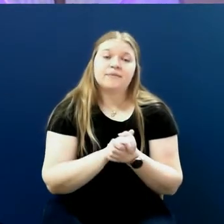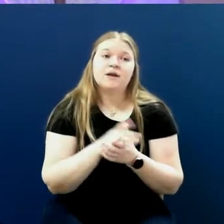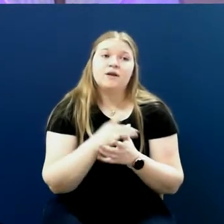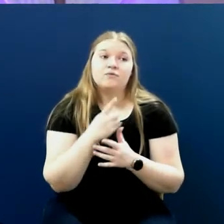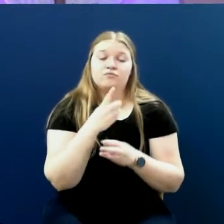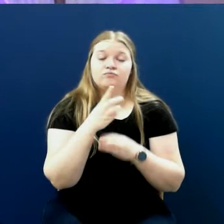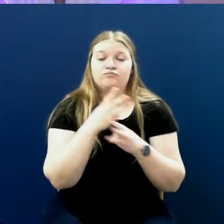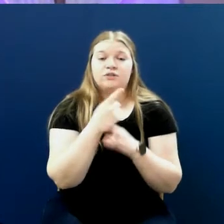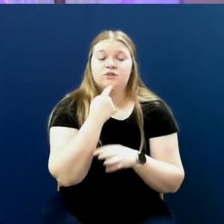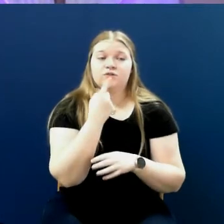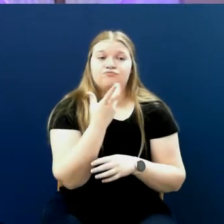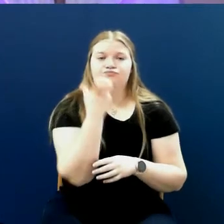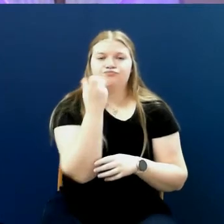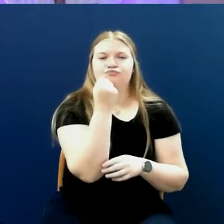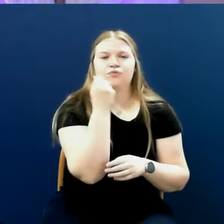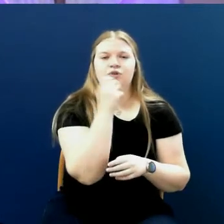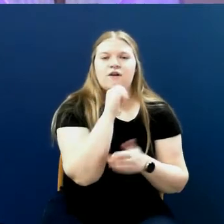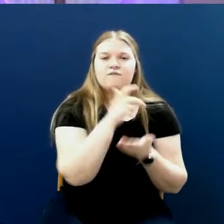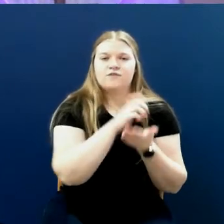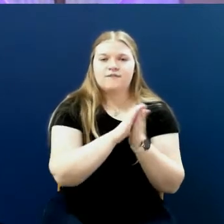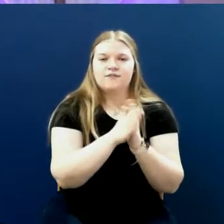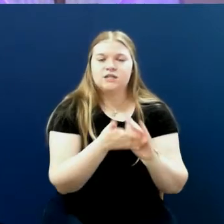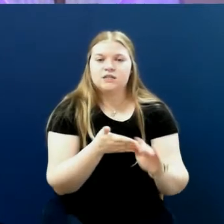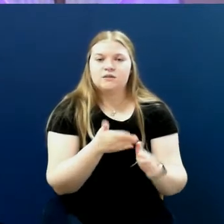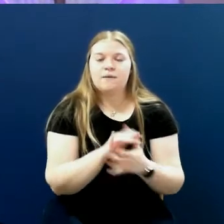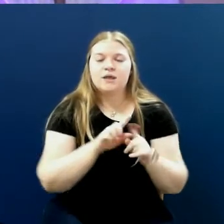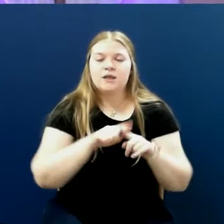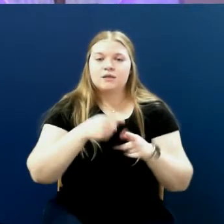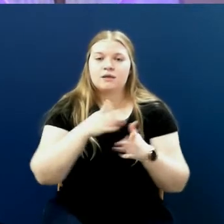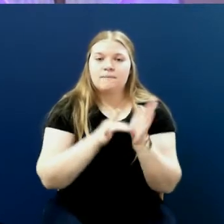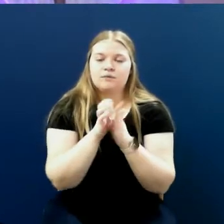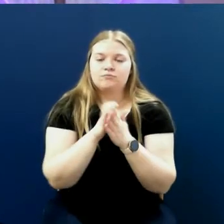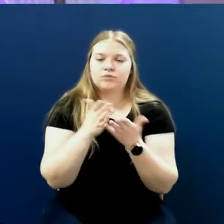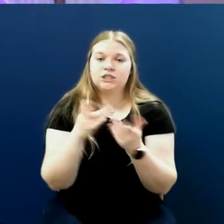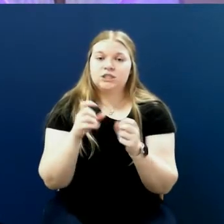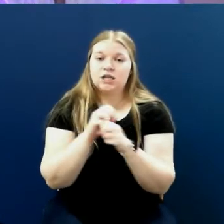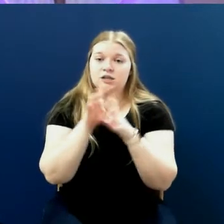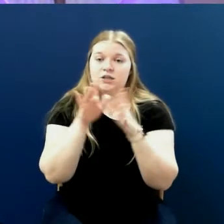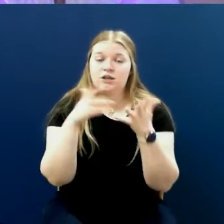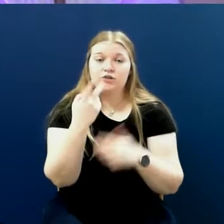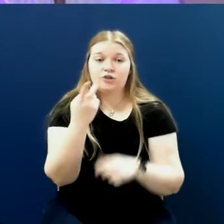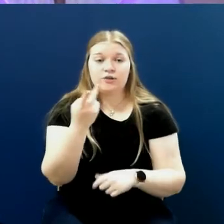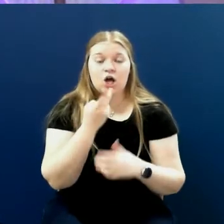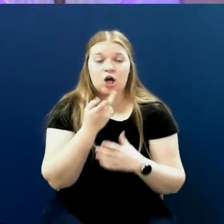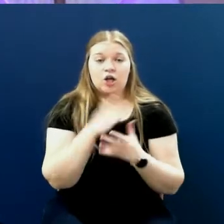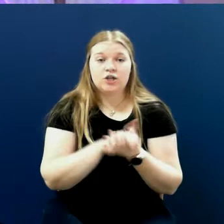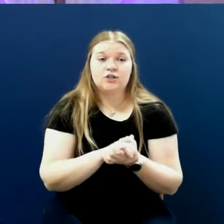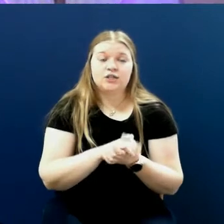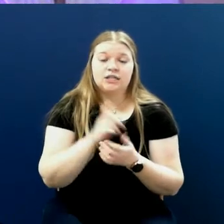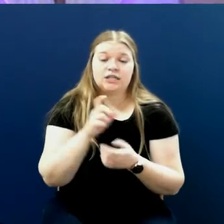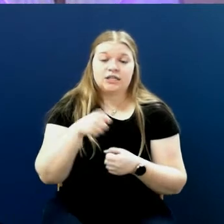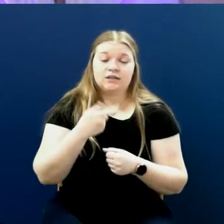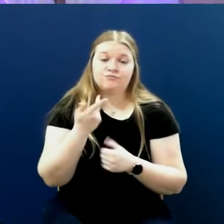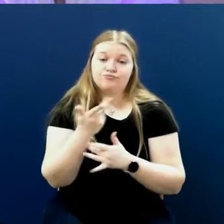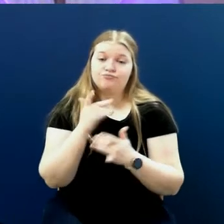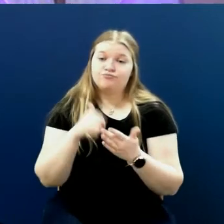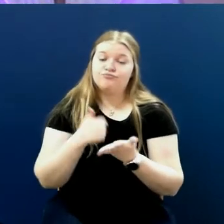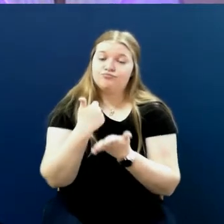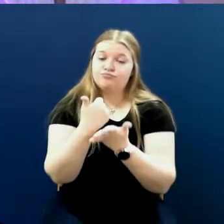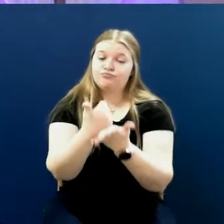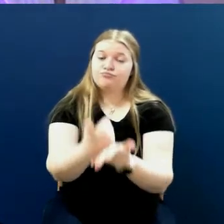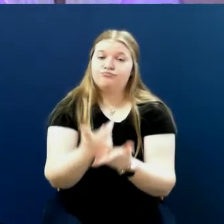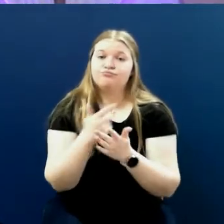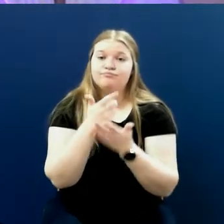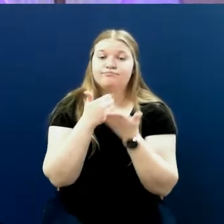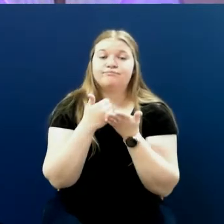hold on to unforgiveness. But the Bible is quite clear that you and I or to extend forgiveness towards